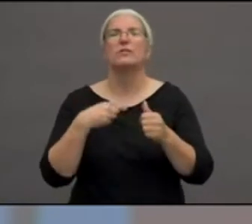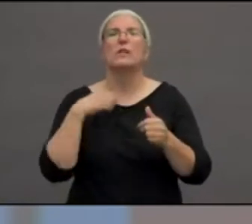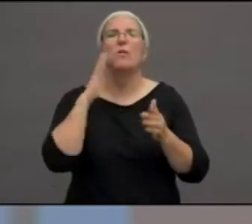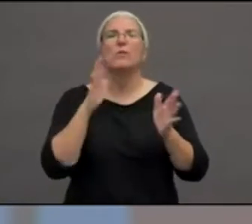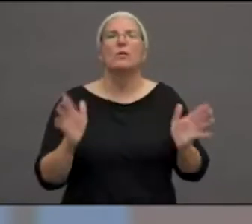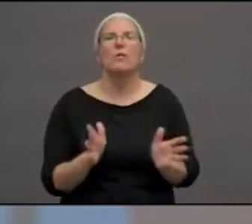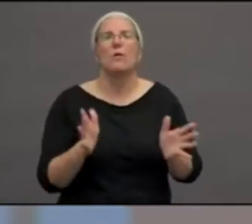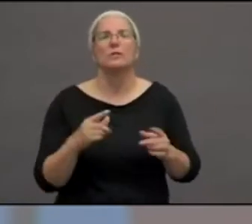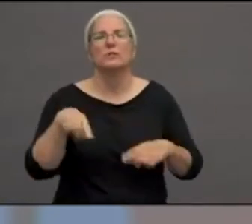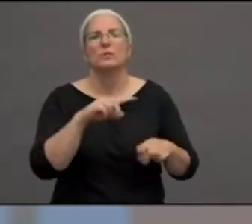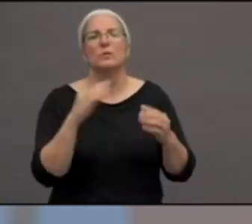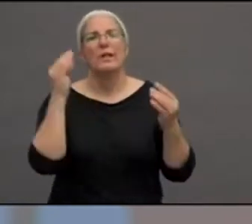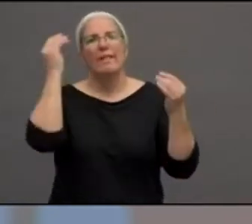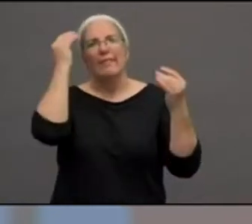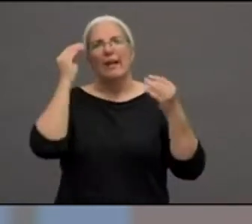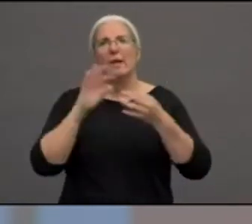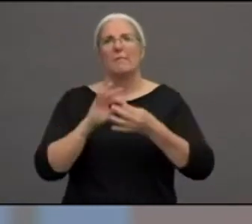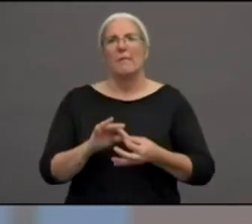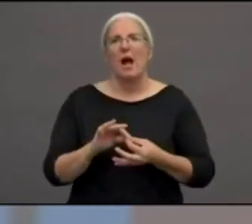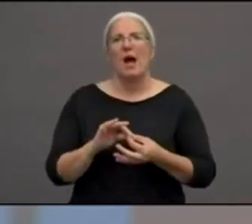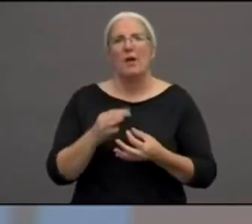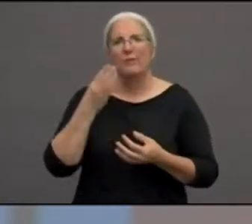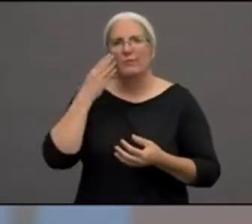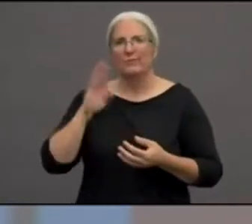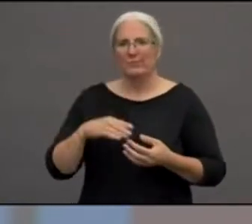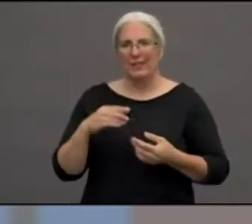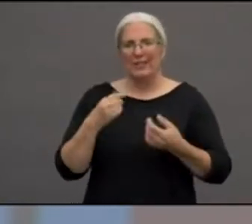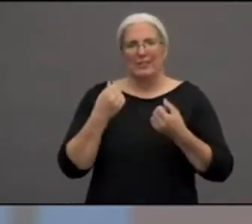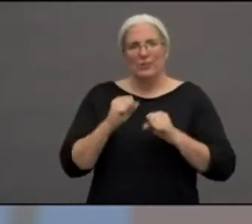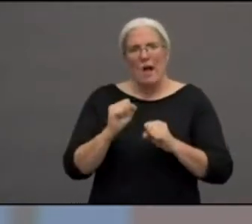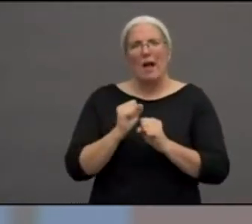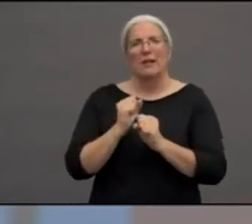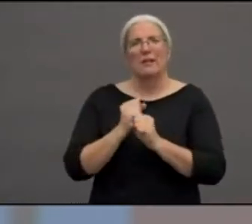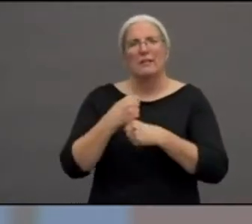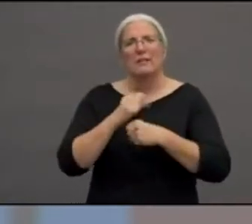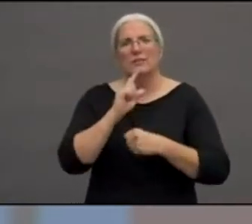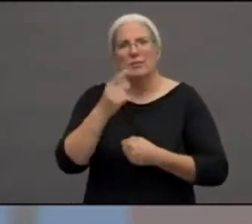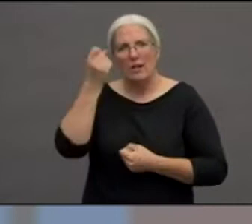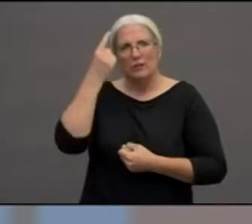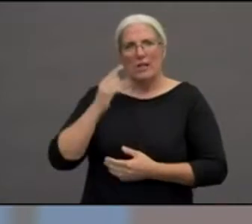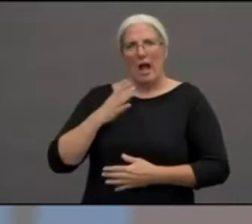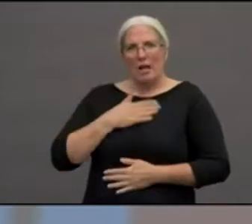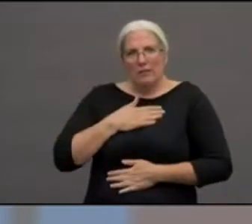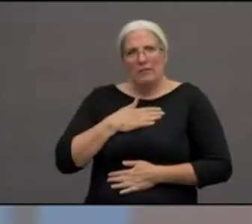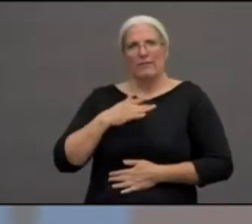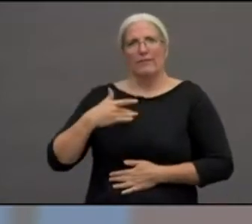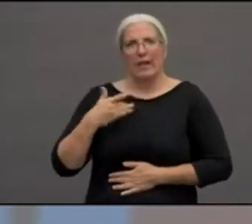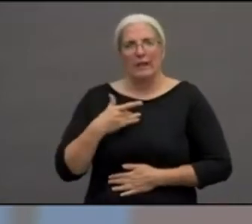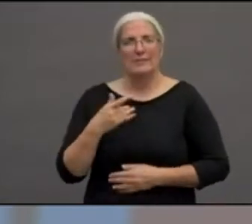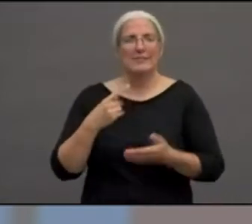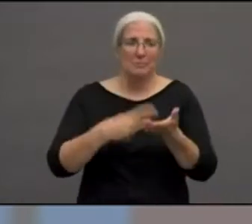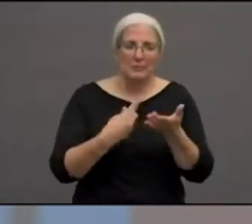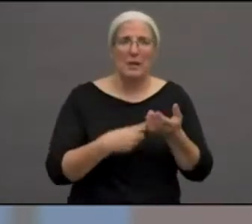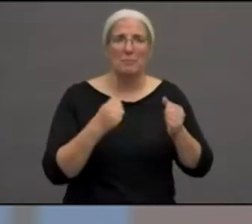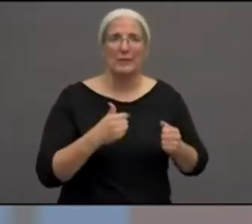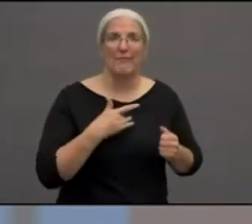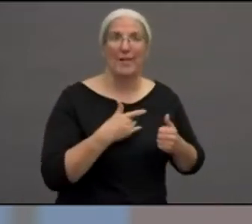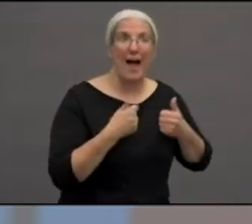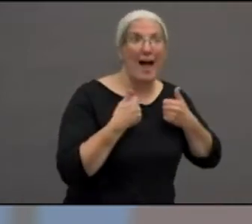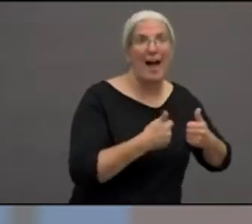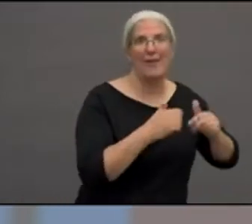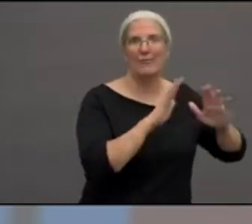think about and do, is just know that what you're feeling is okay. One moment you might feel perfectly fine, and then in another moment you might